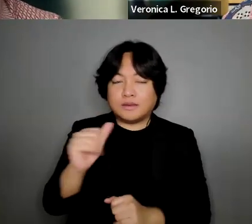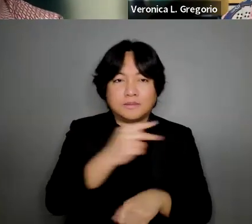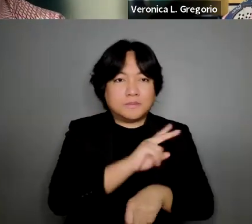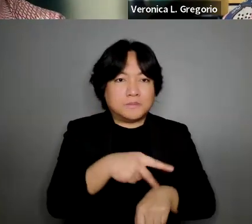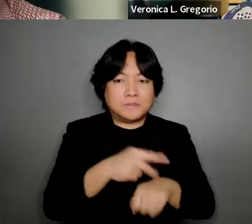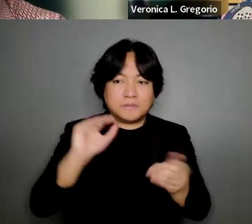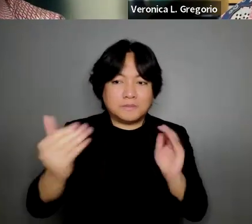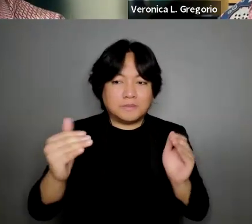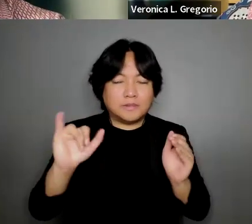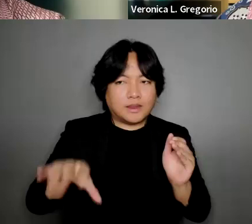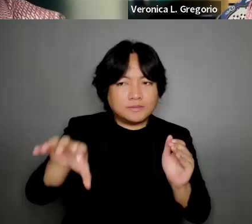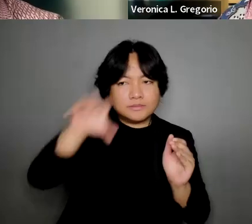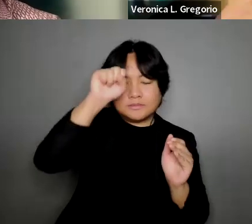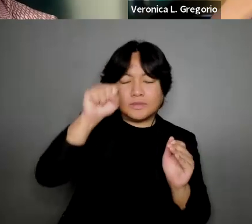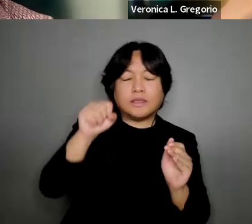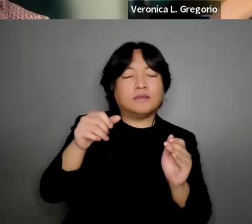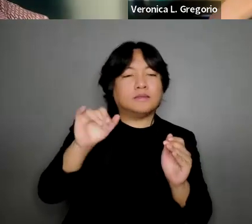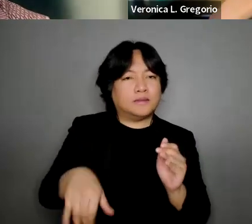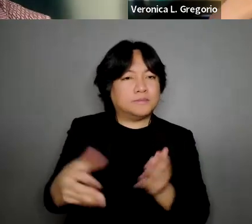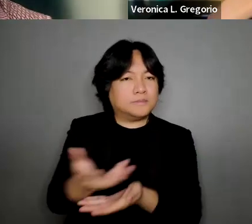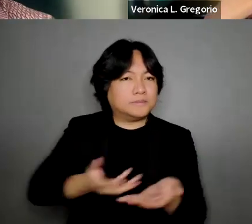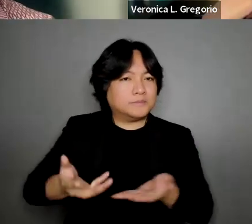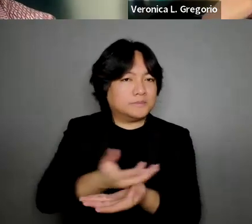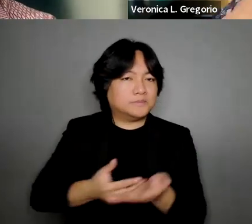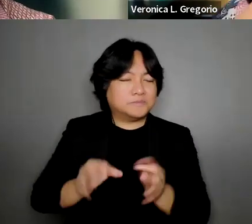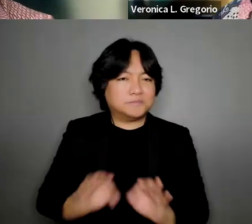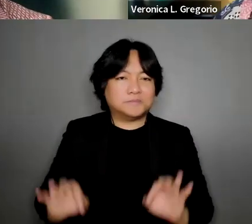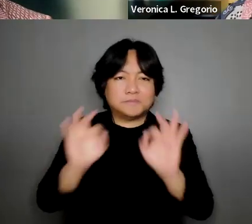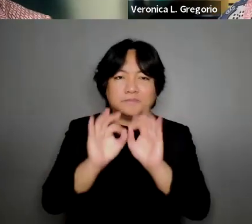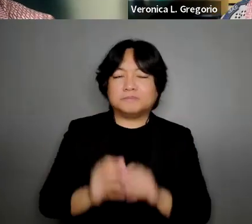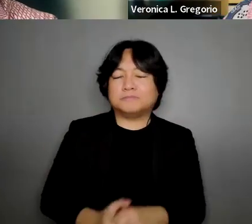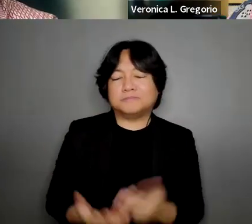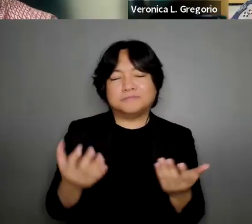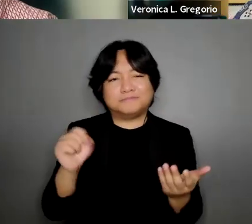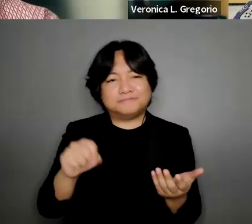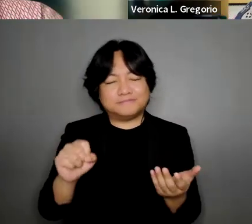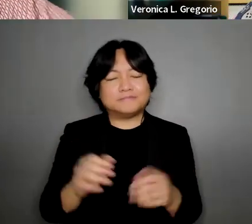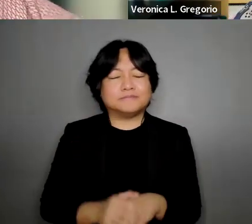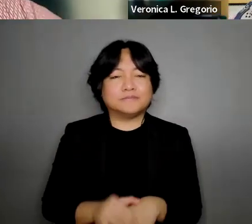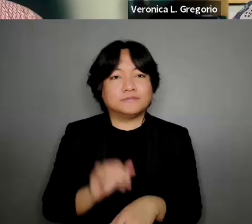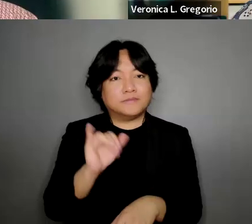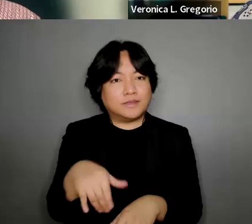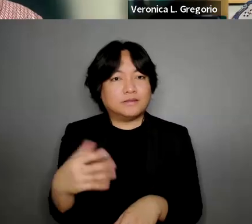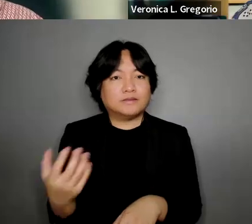course, that will also lead to collaborations. All right. So yeah, I think this kind of